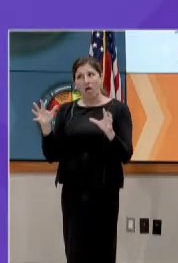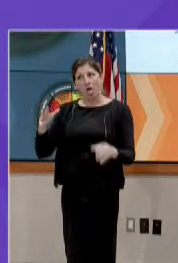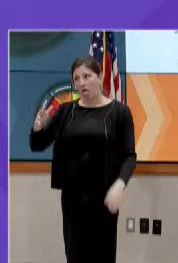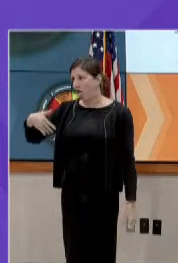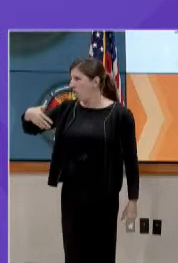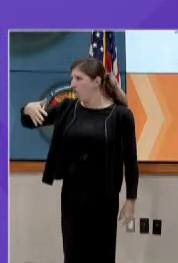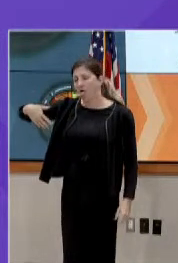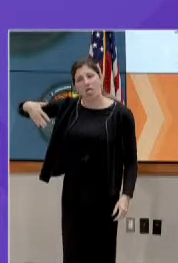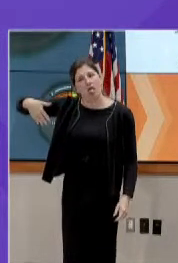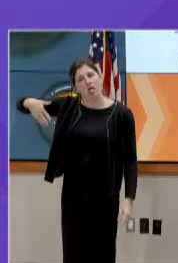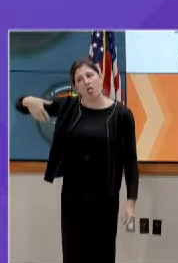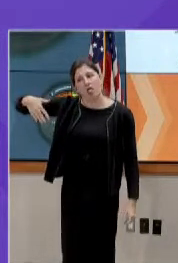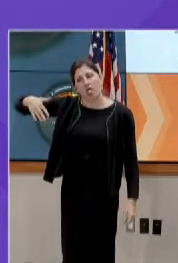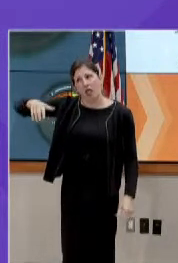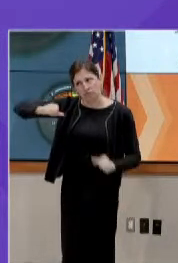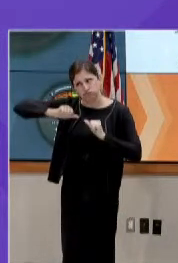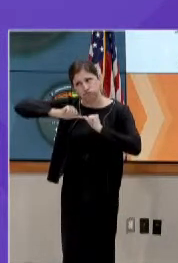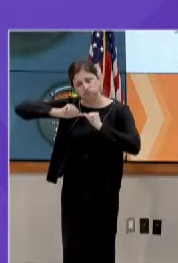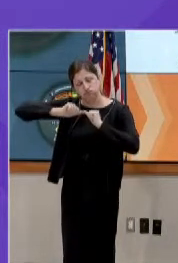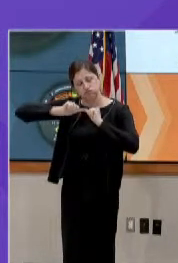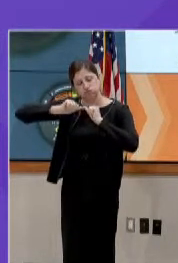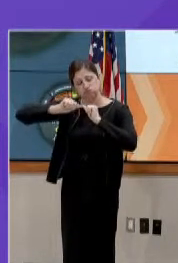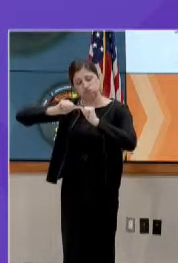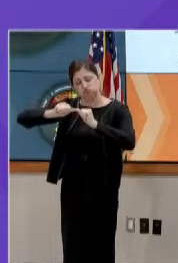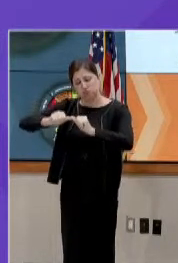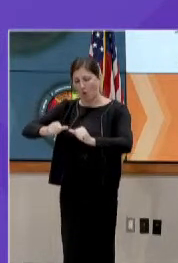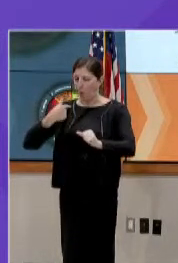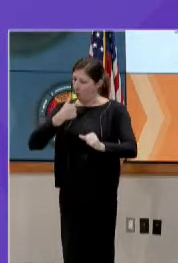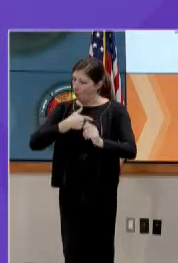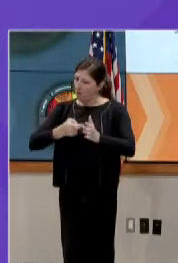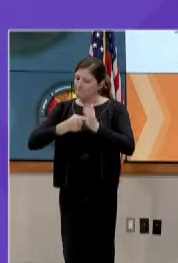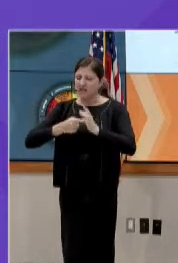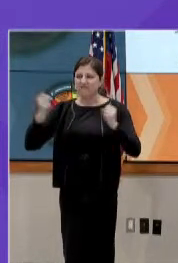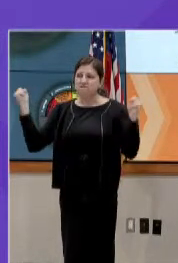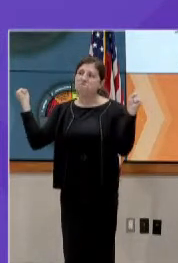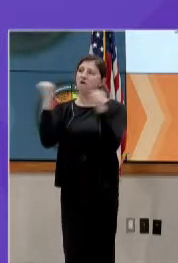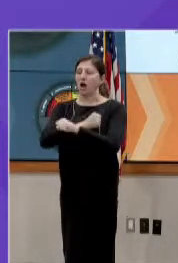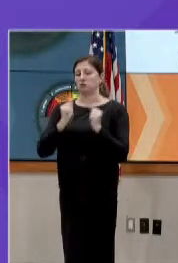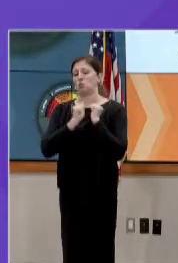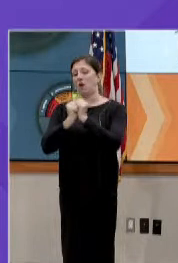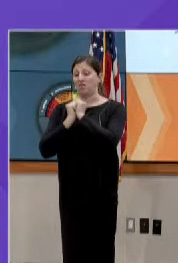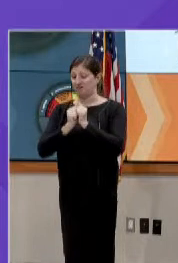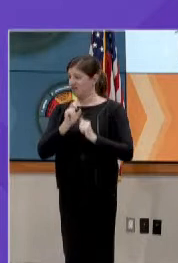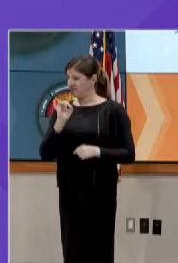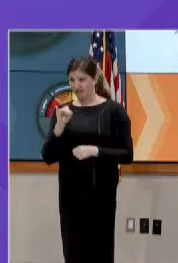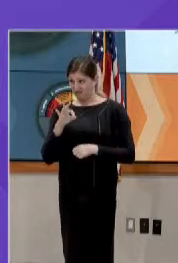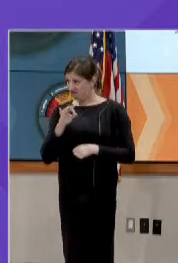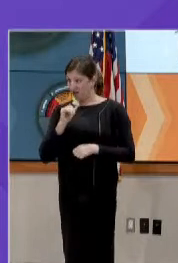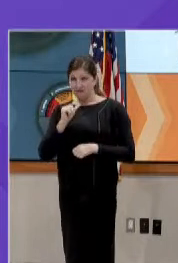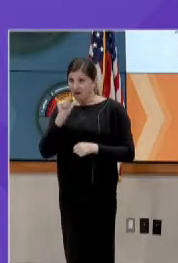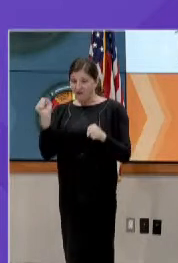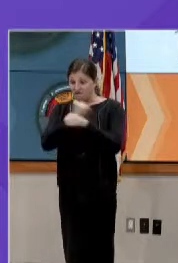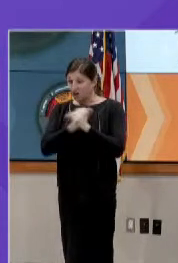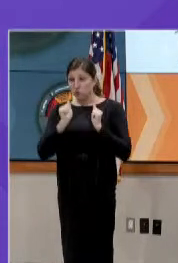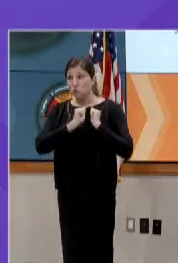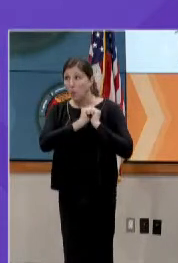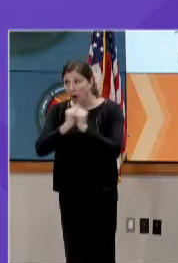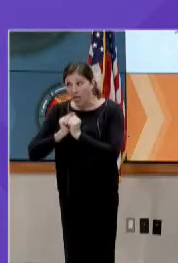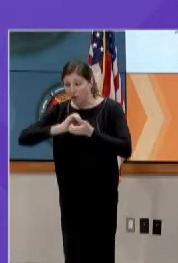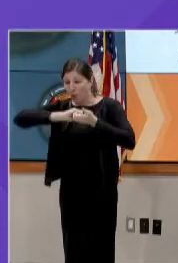This pandemic continues, and we have to fight this together. If we do not fight this